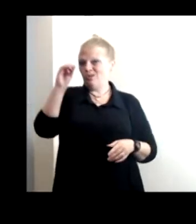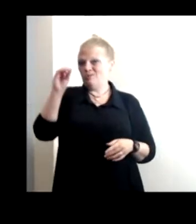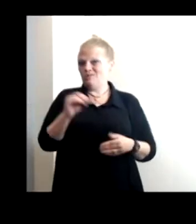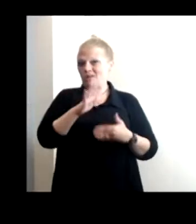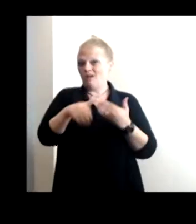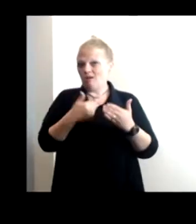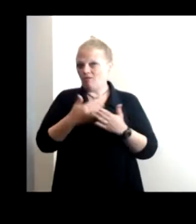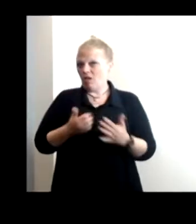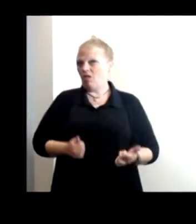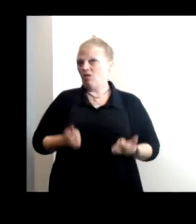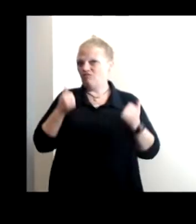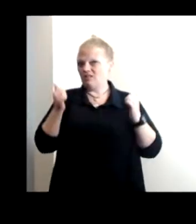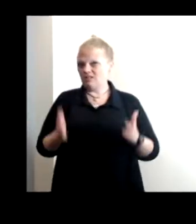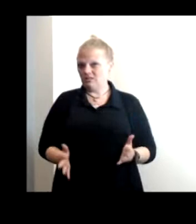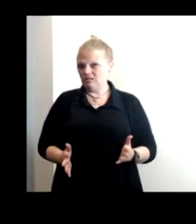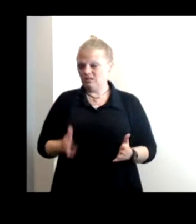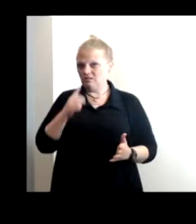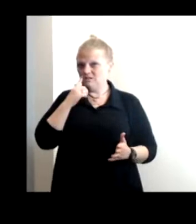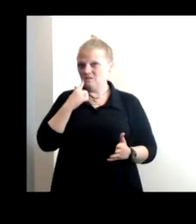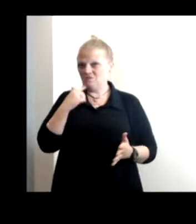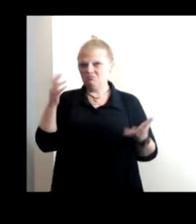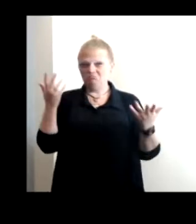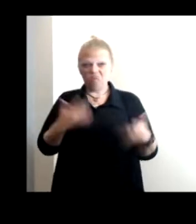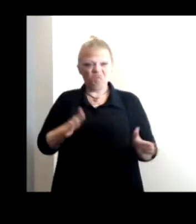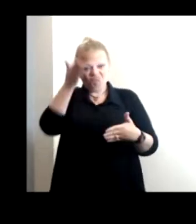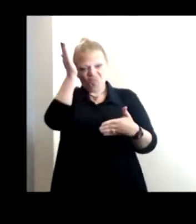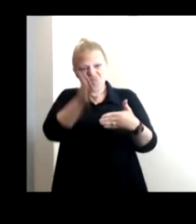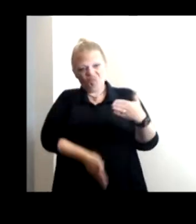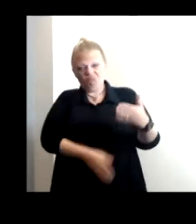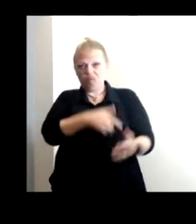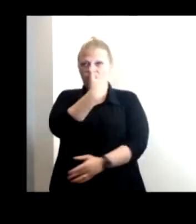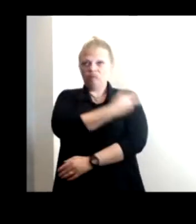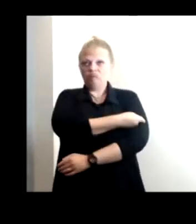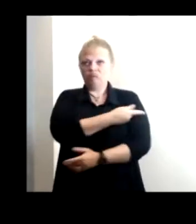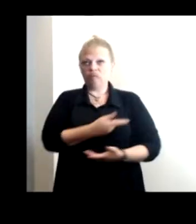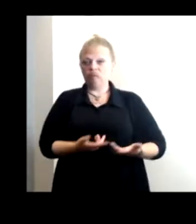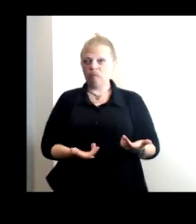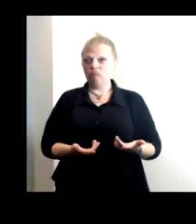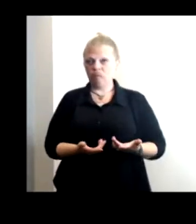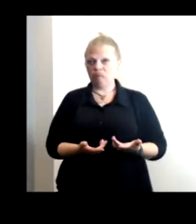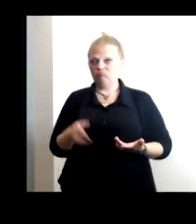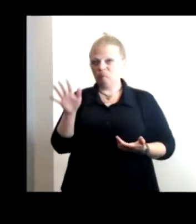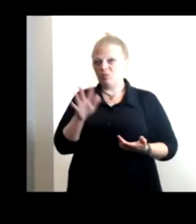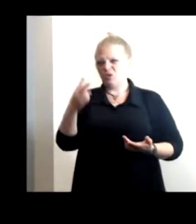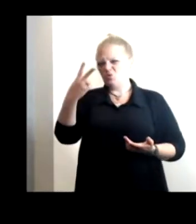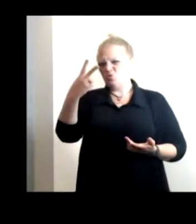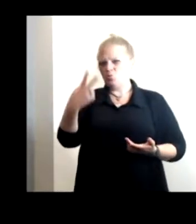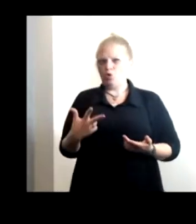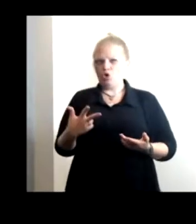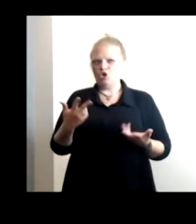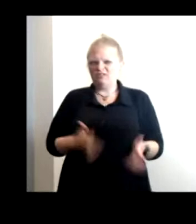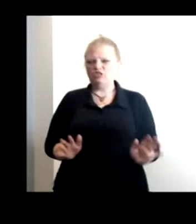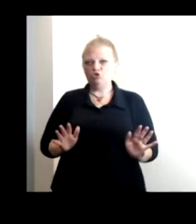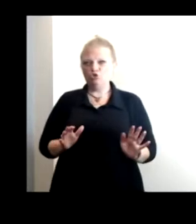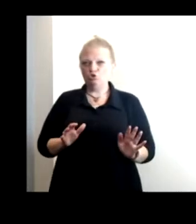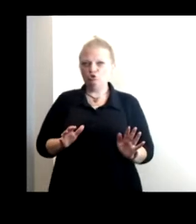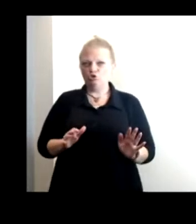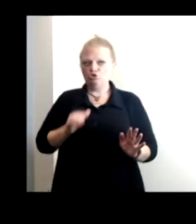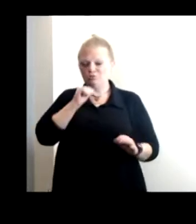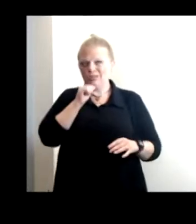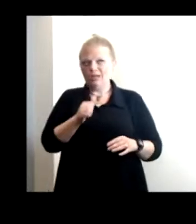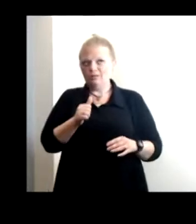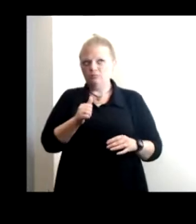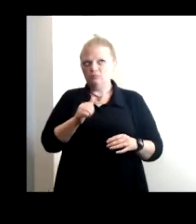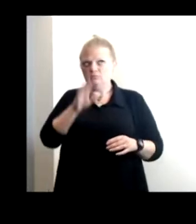64.3% of our residents have completed their vaccine regimen. So we're about 2/3 done. We're not completely 2/3